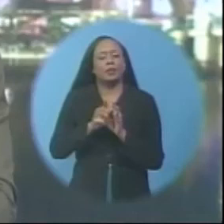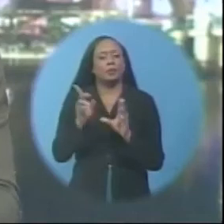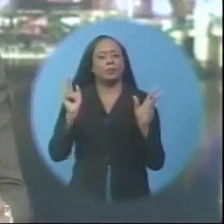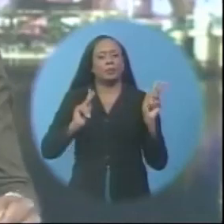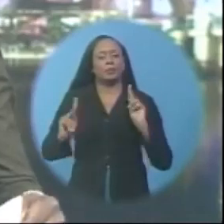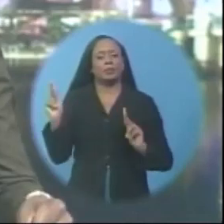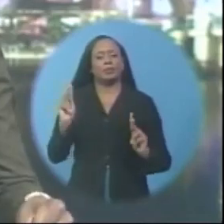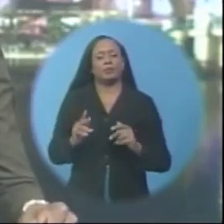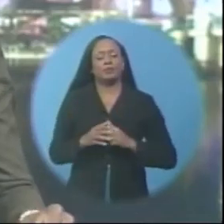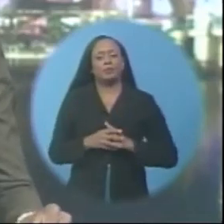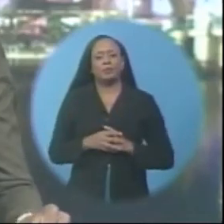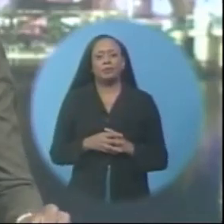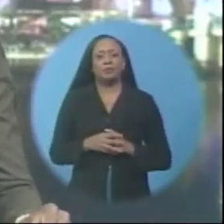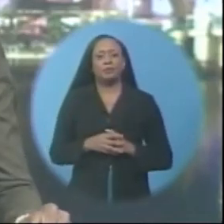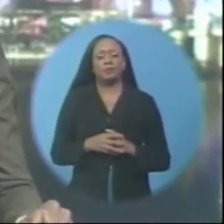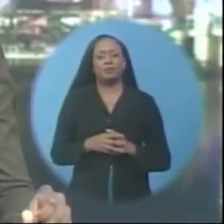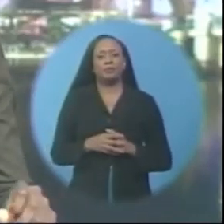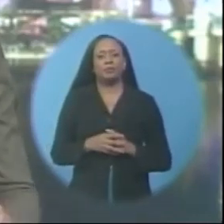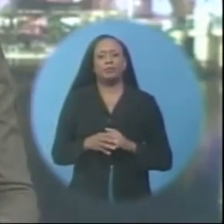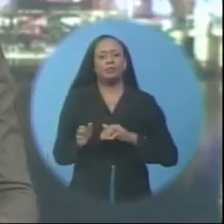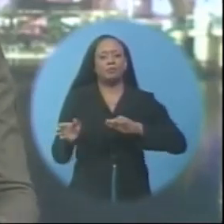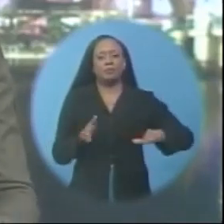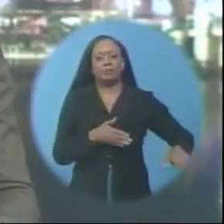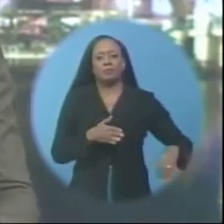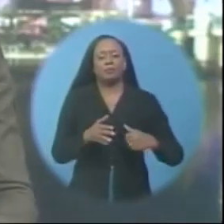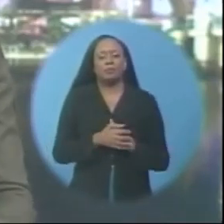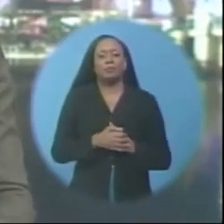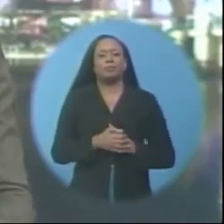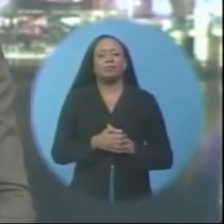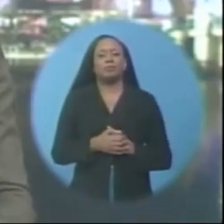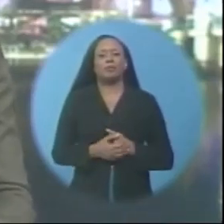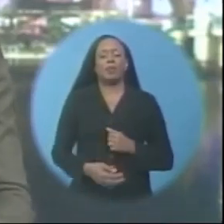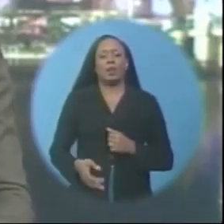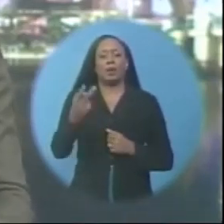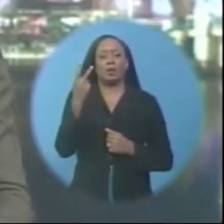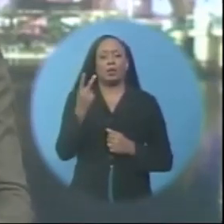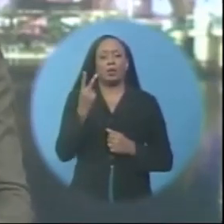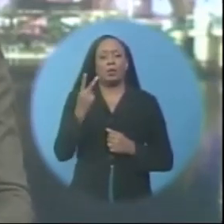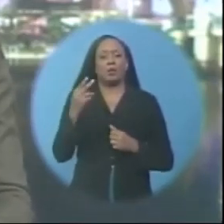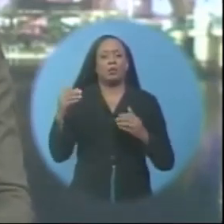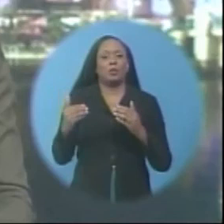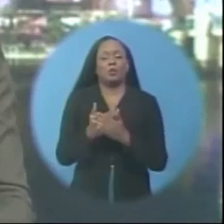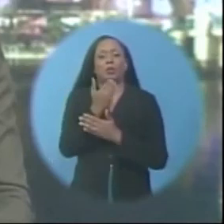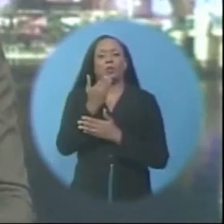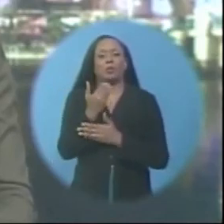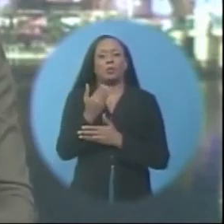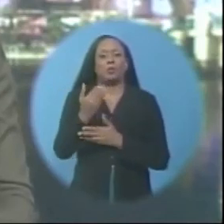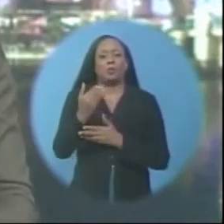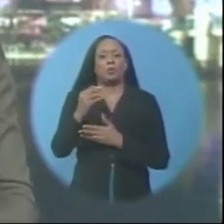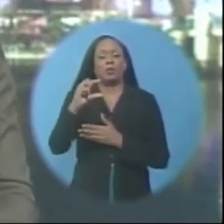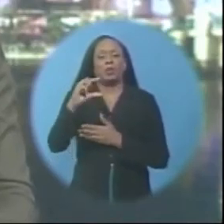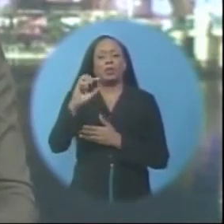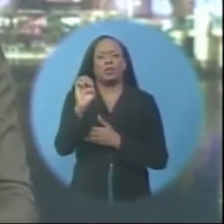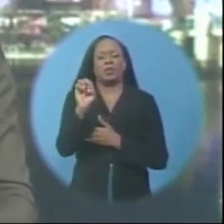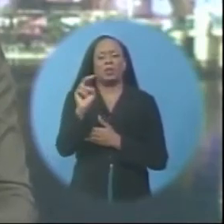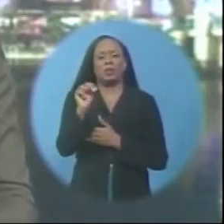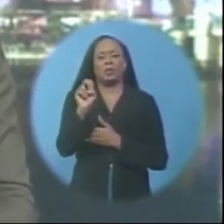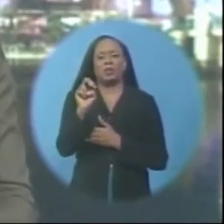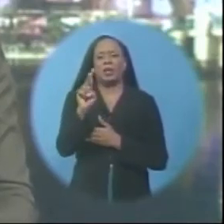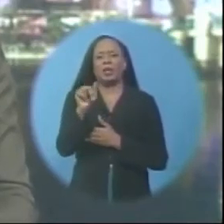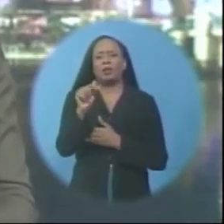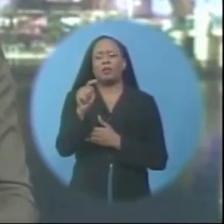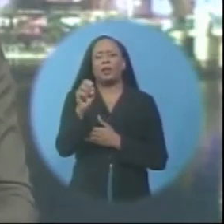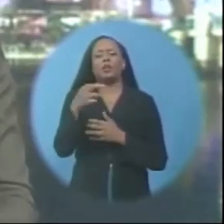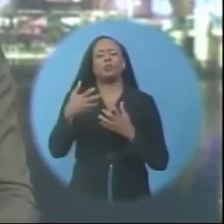persons. Over in St. John's, 2 new generators have been purchased for Barbuda as officials seek to